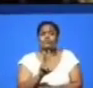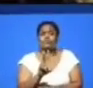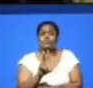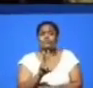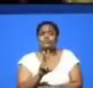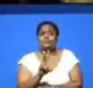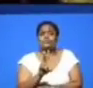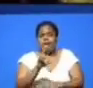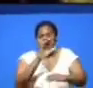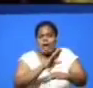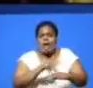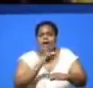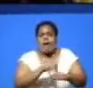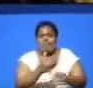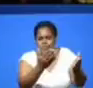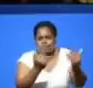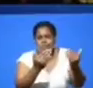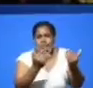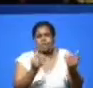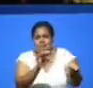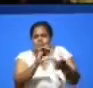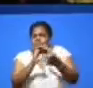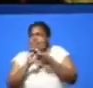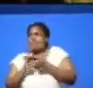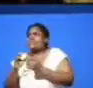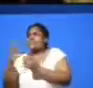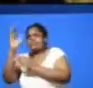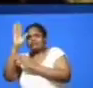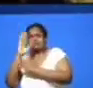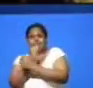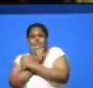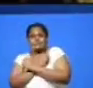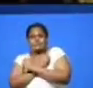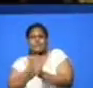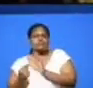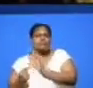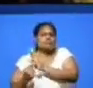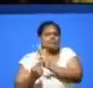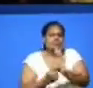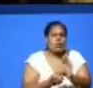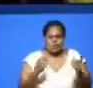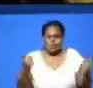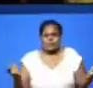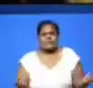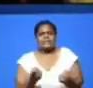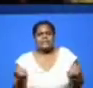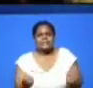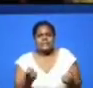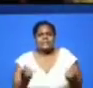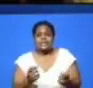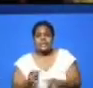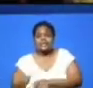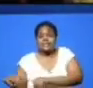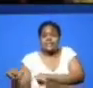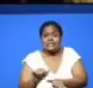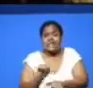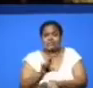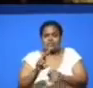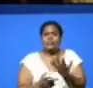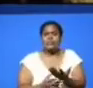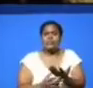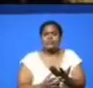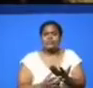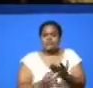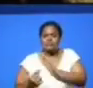to the love of God, the same two pointing out the way of sin, the same two lifting up the law